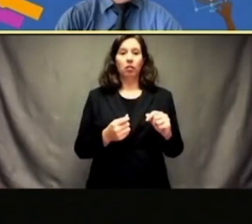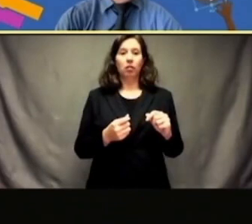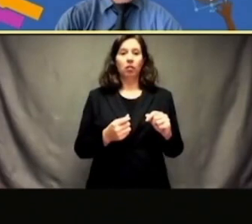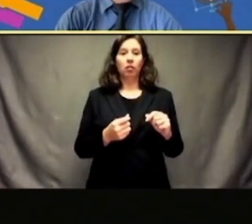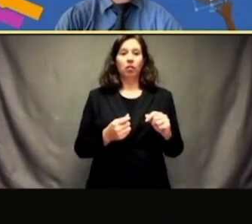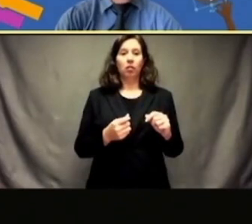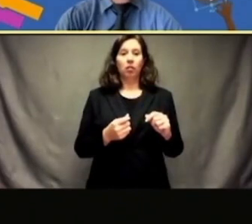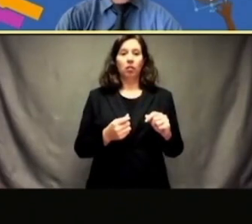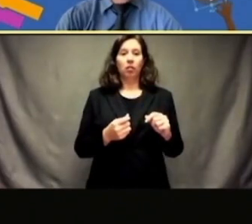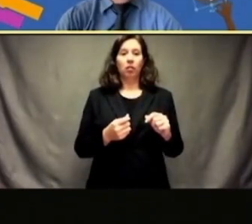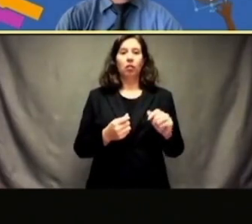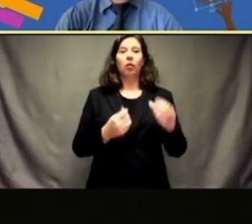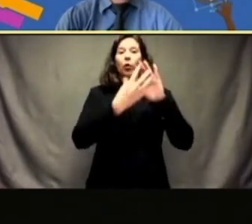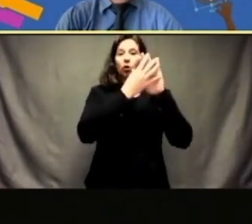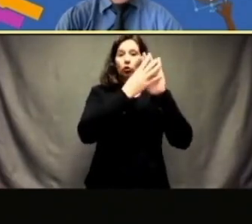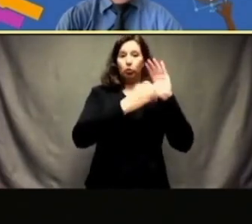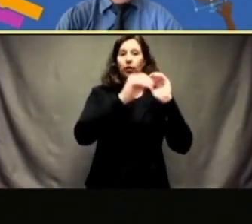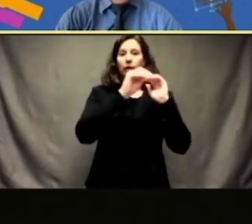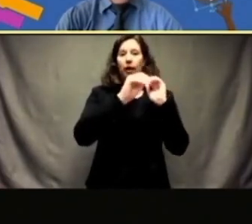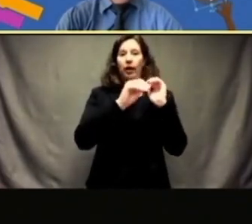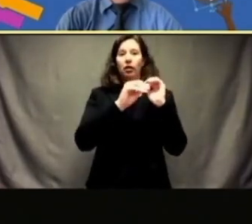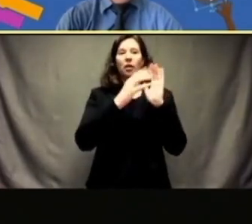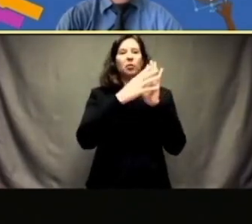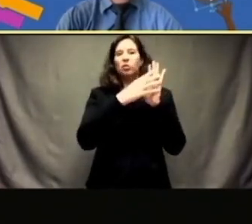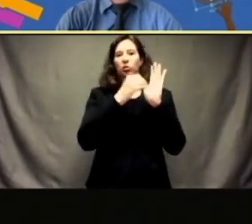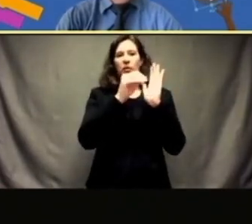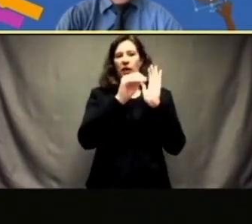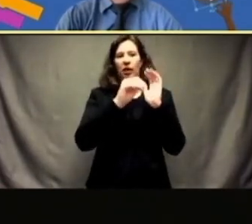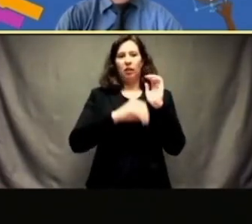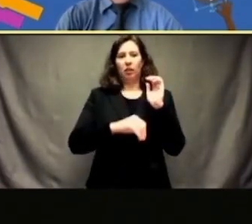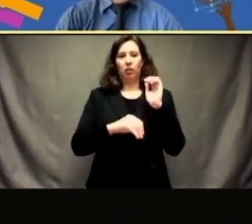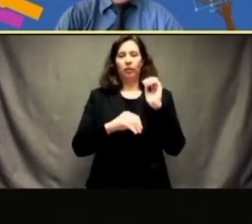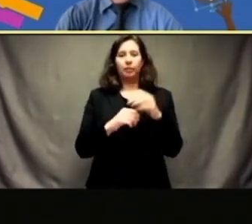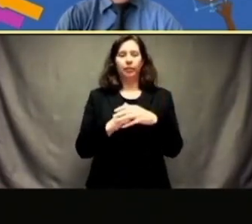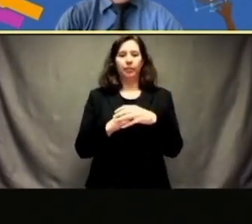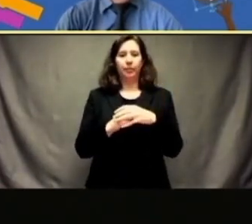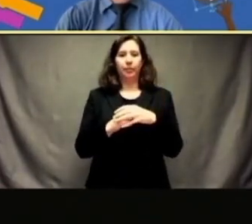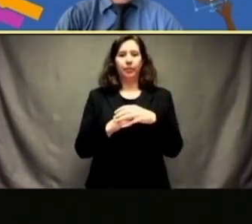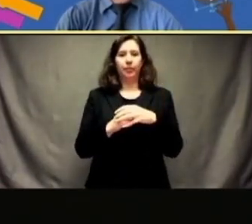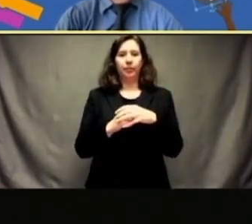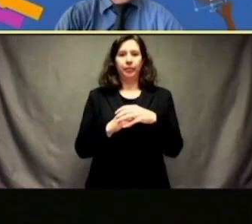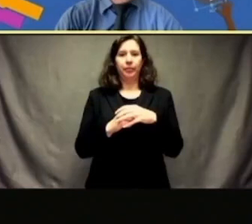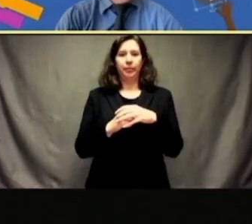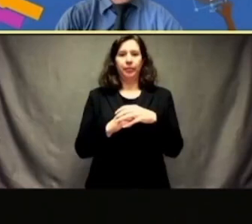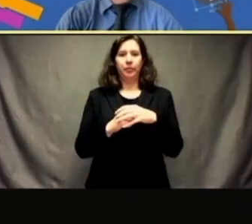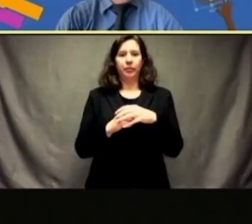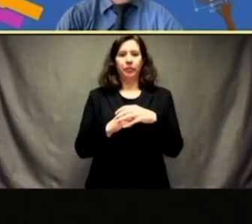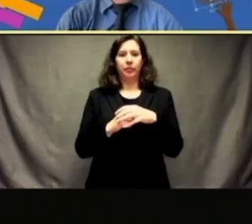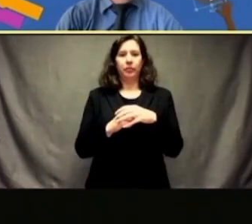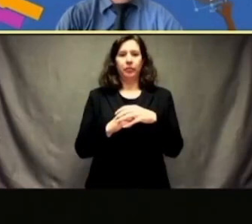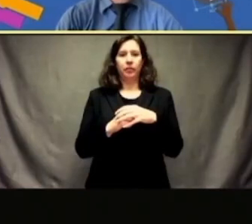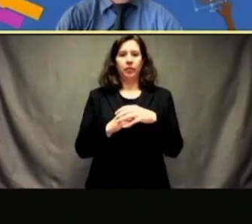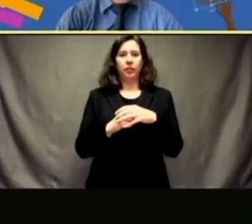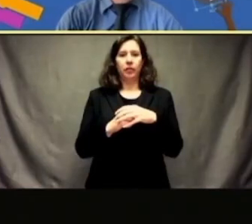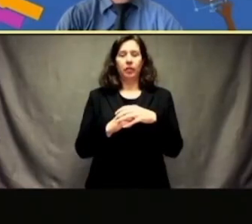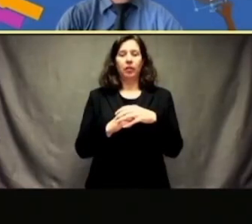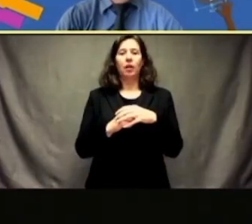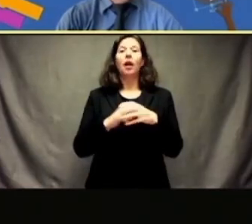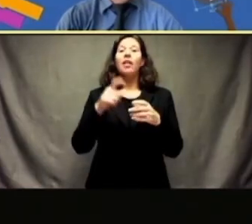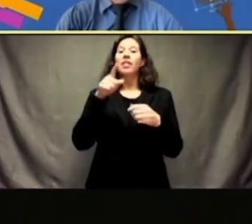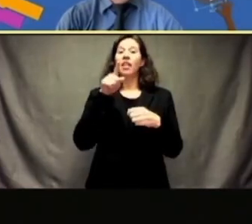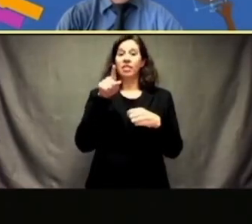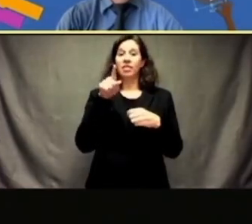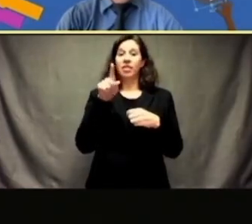actually come back here. I'm going to just duplicate it. It's easier for me. I'm going to duplicate this block. And I'm going to make